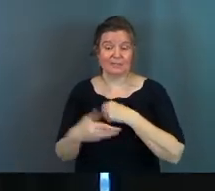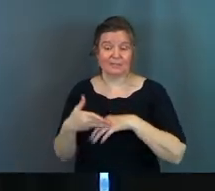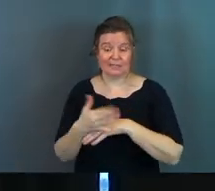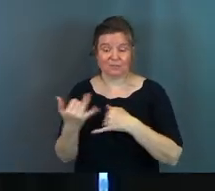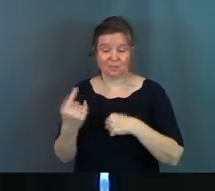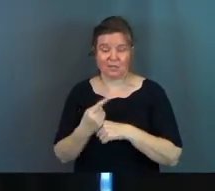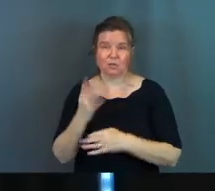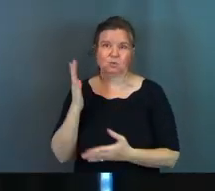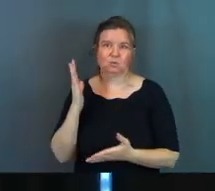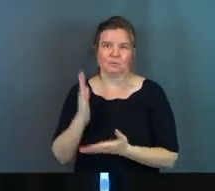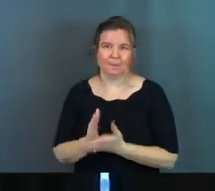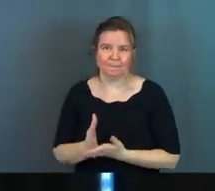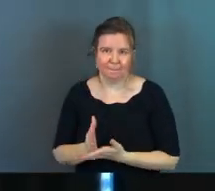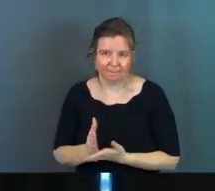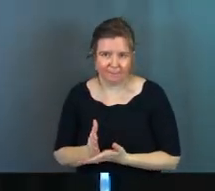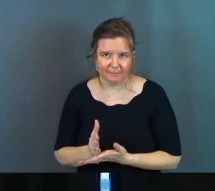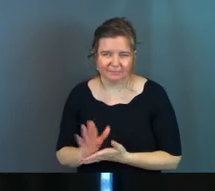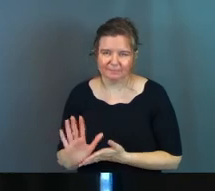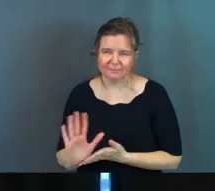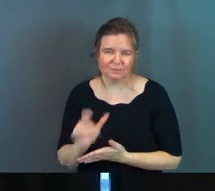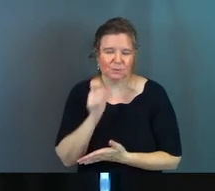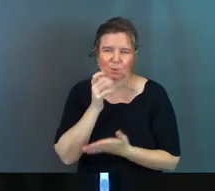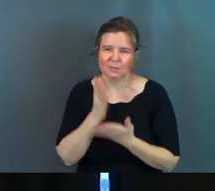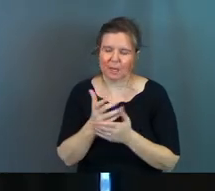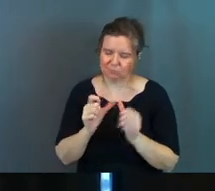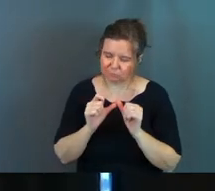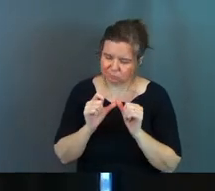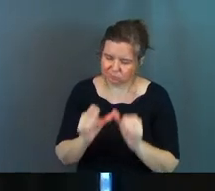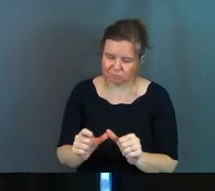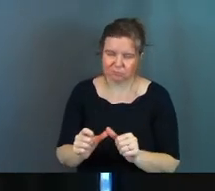is after today to stop. Don't stop.